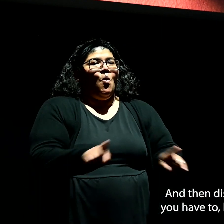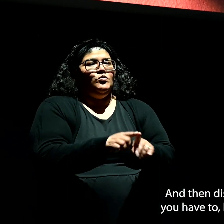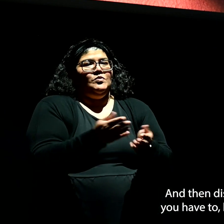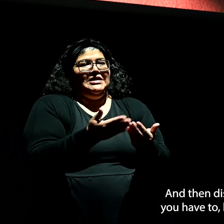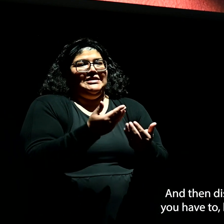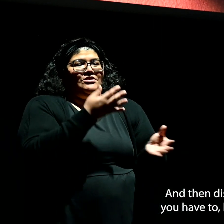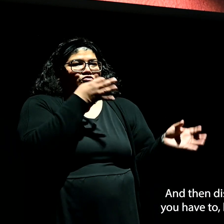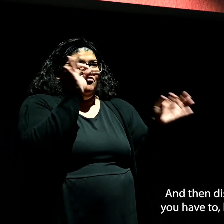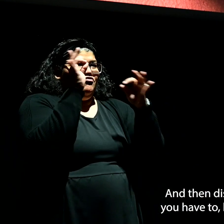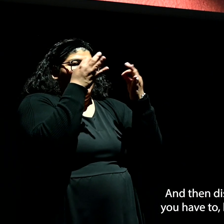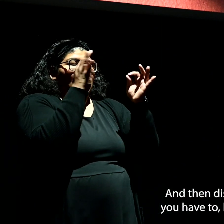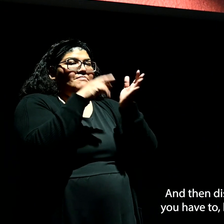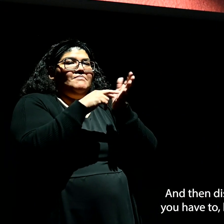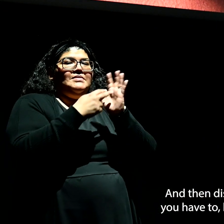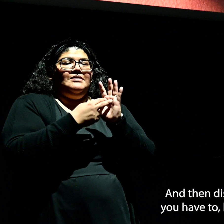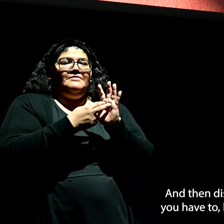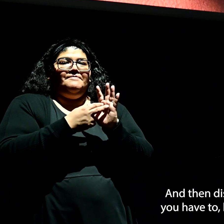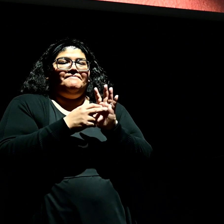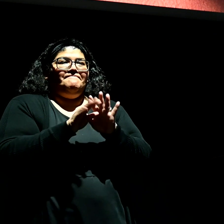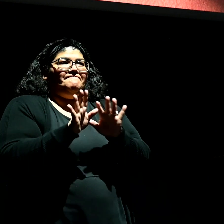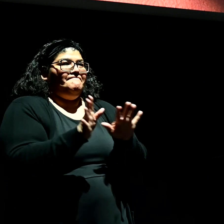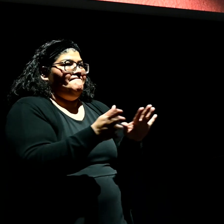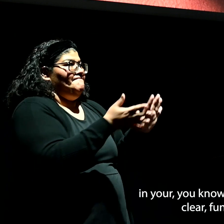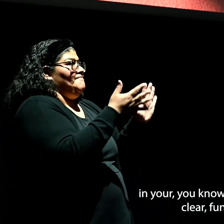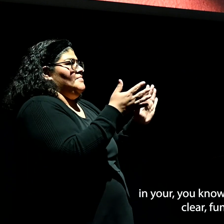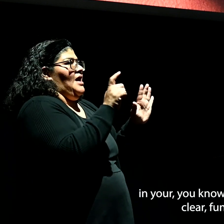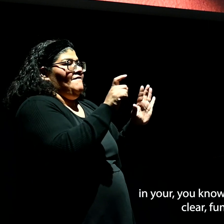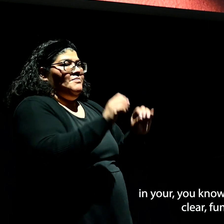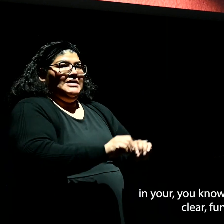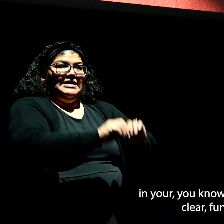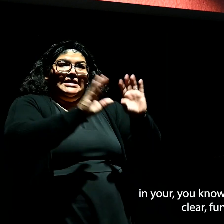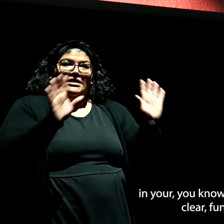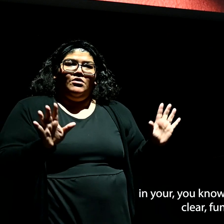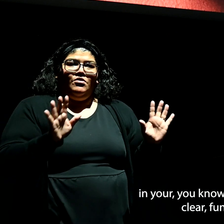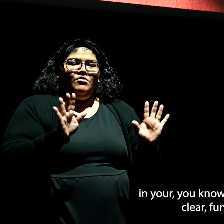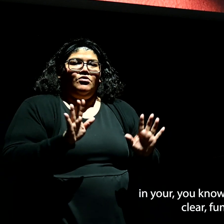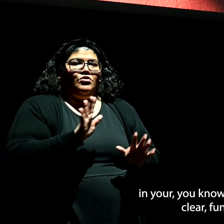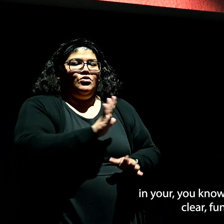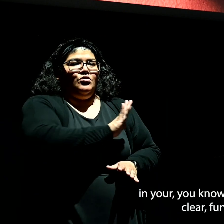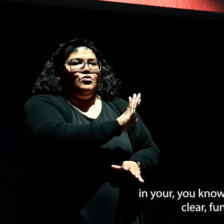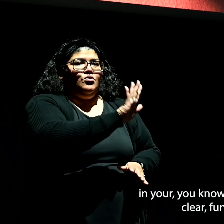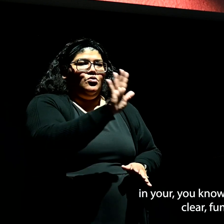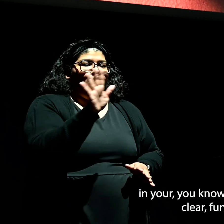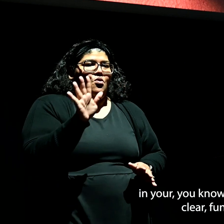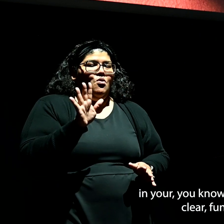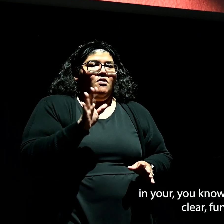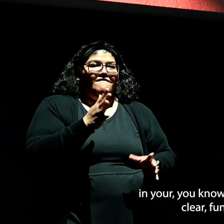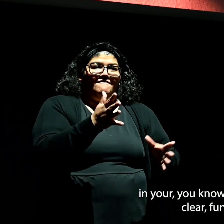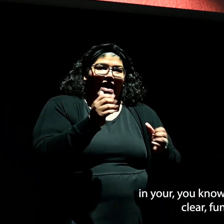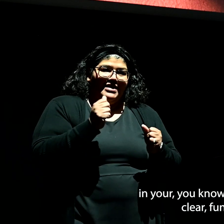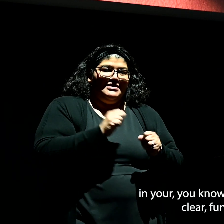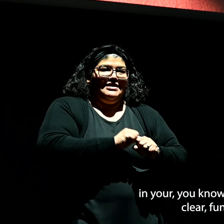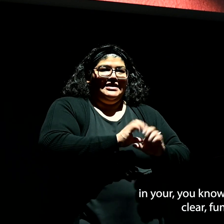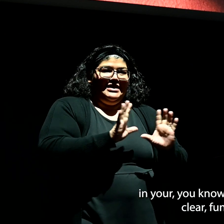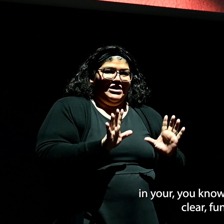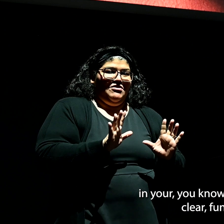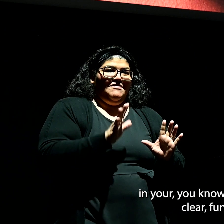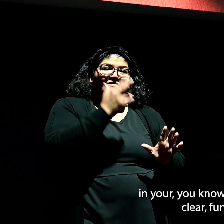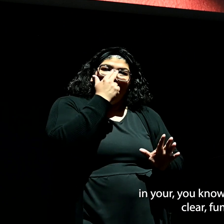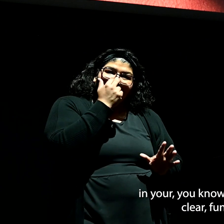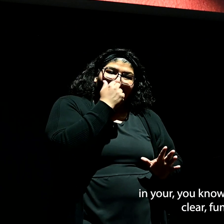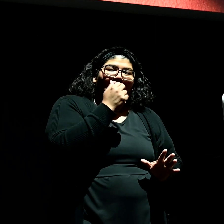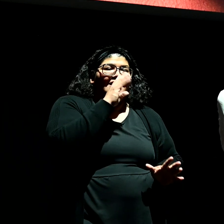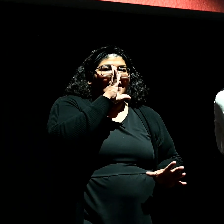you have to like really be clear in your, you have to be quick, clear,